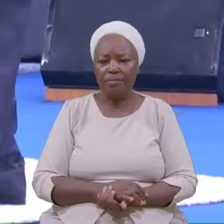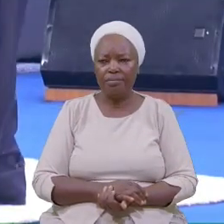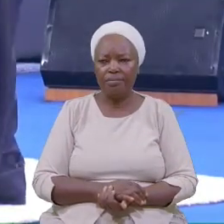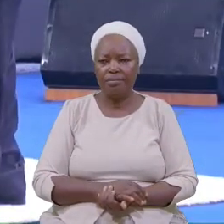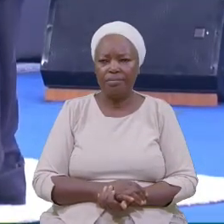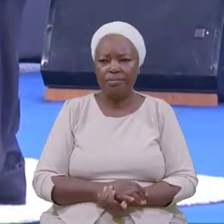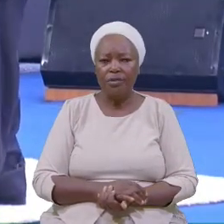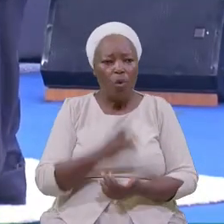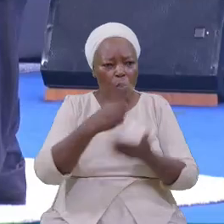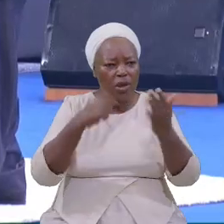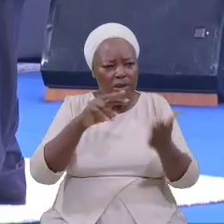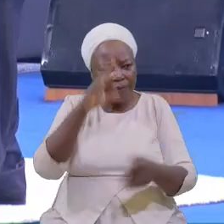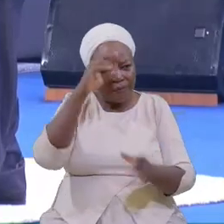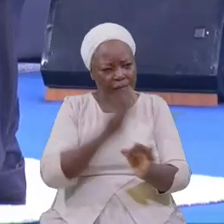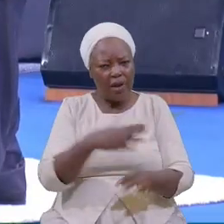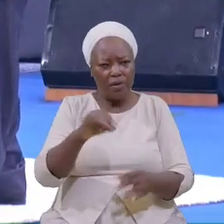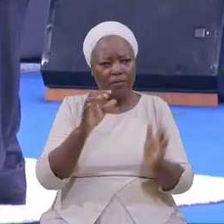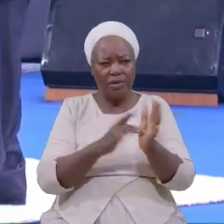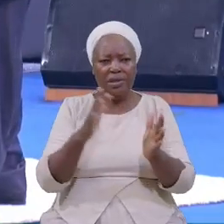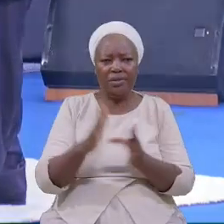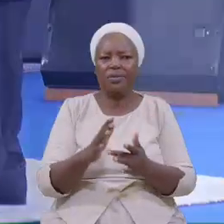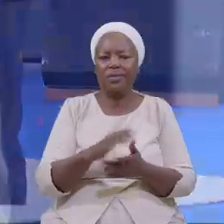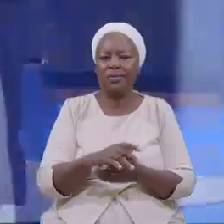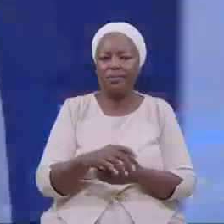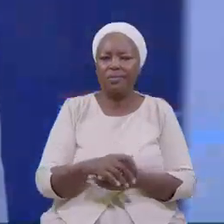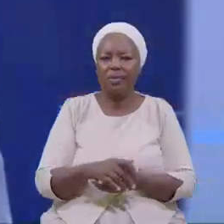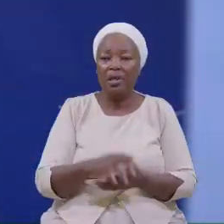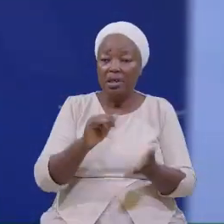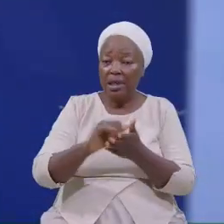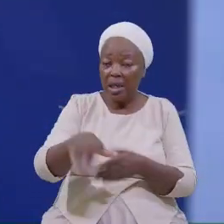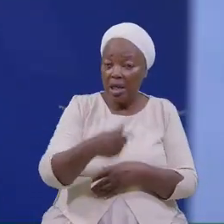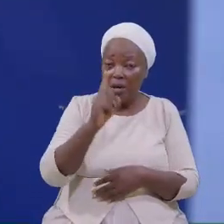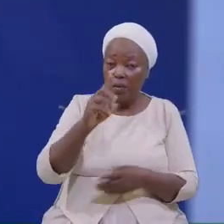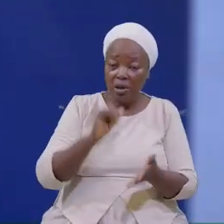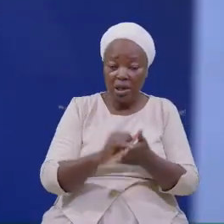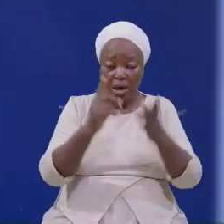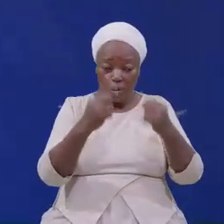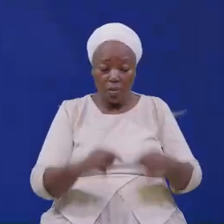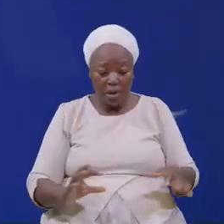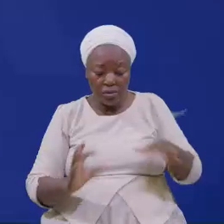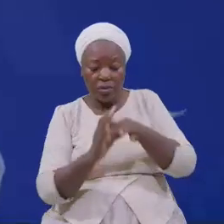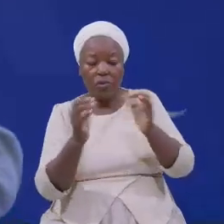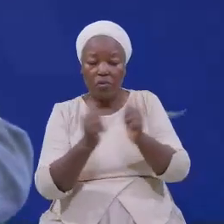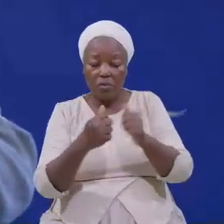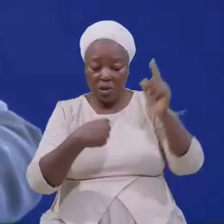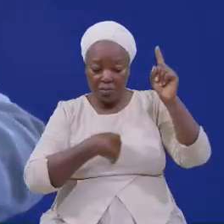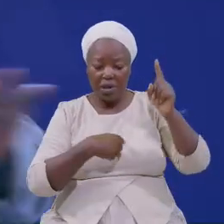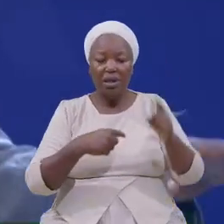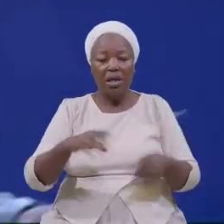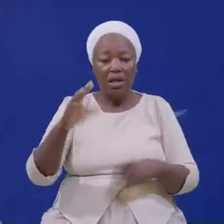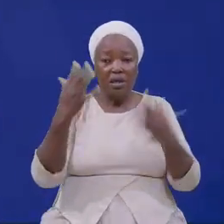What's the faith of Jesus? That anyone that contacts me, darkness will vanish